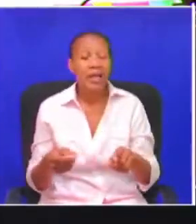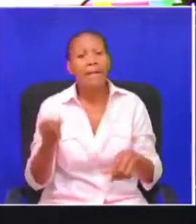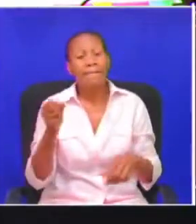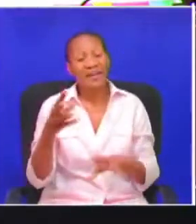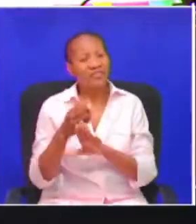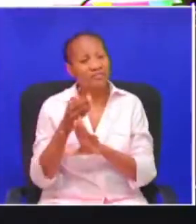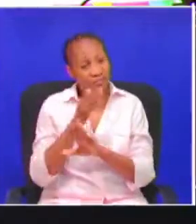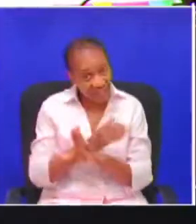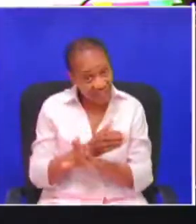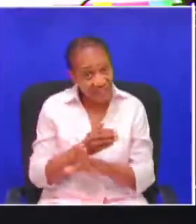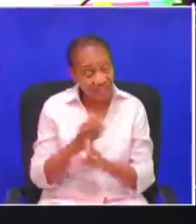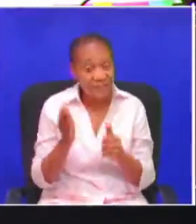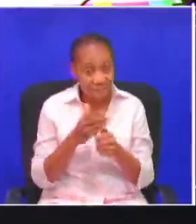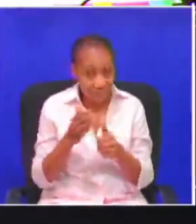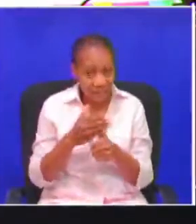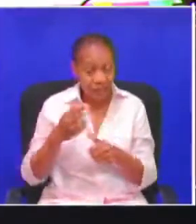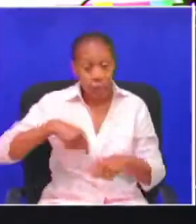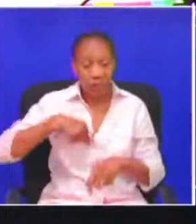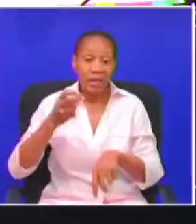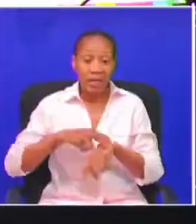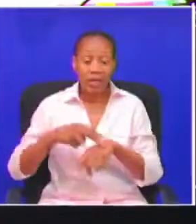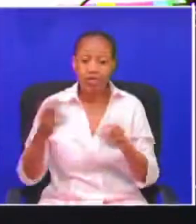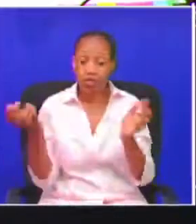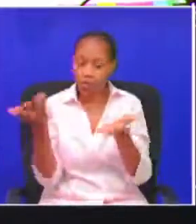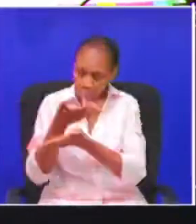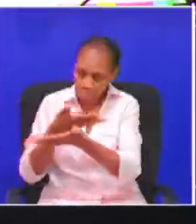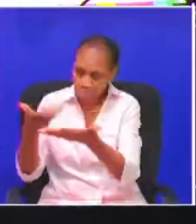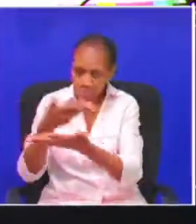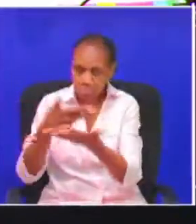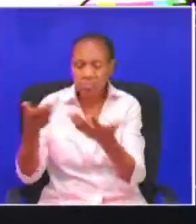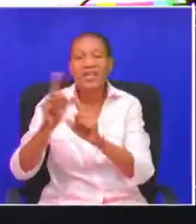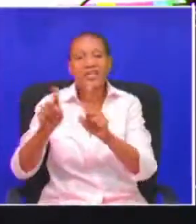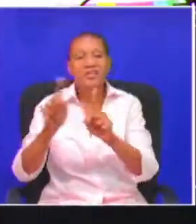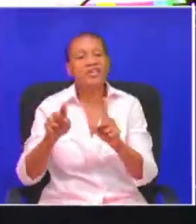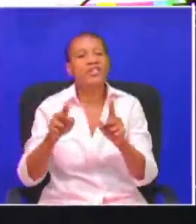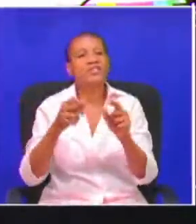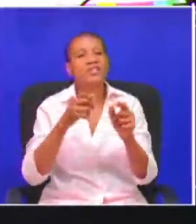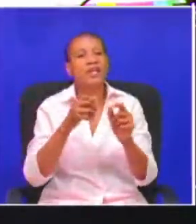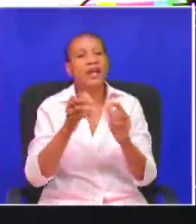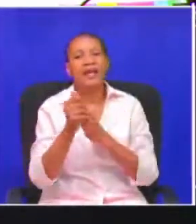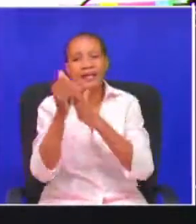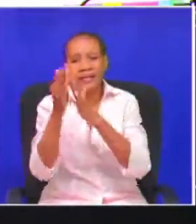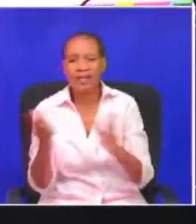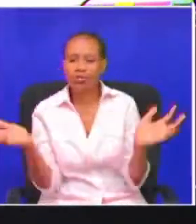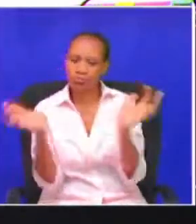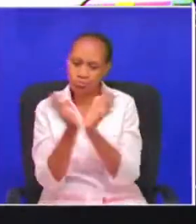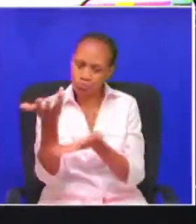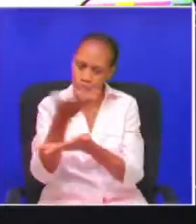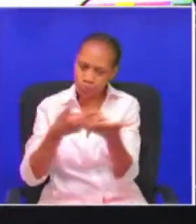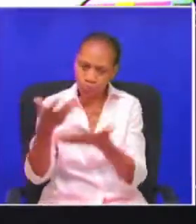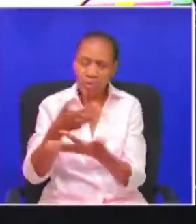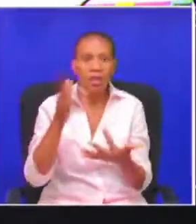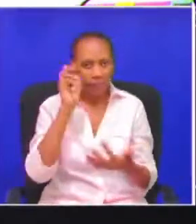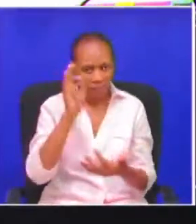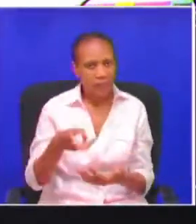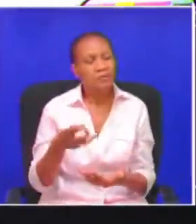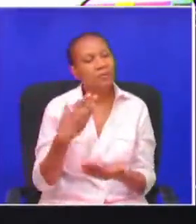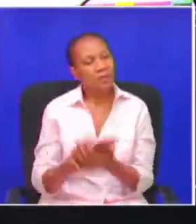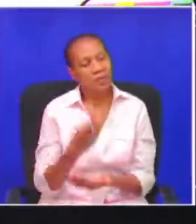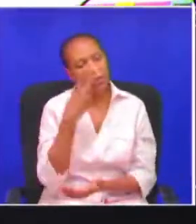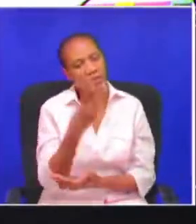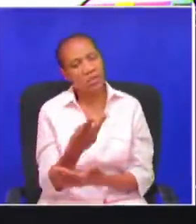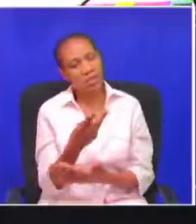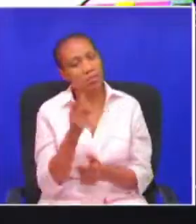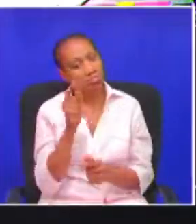multidisciplinary basis, we will be able to see virtual progress that will grip the entire region. Thank you,